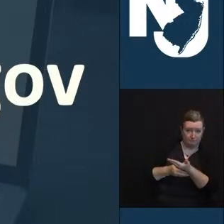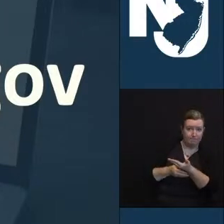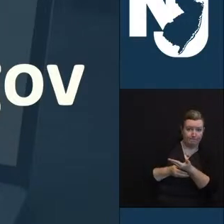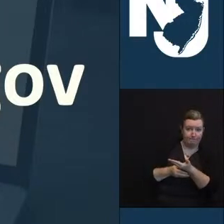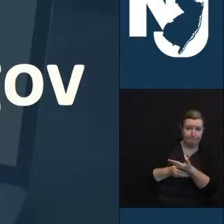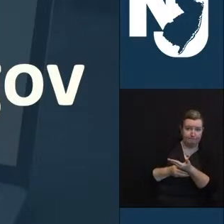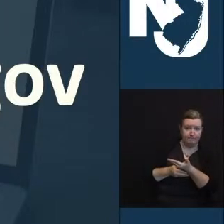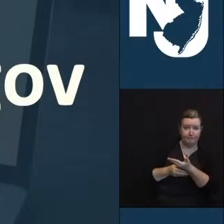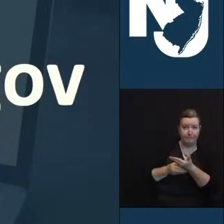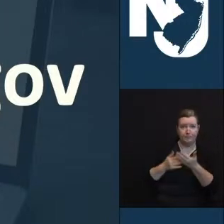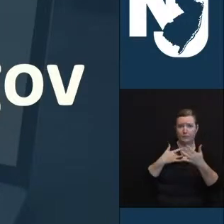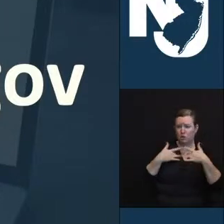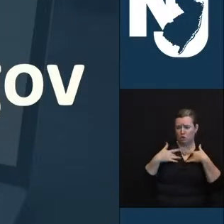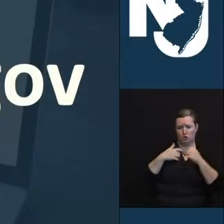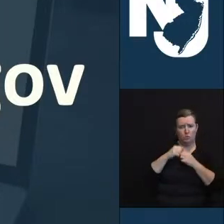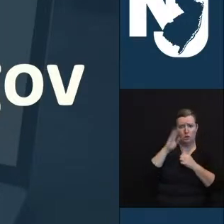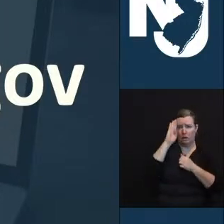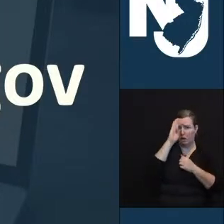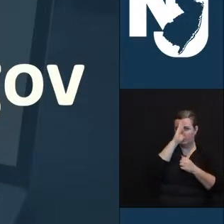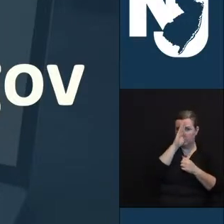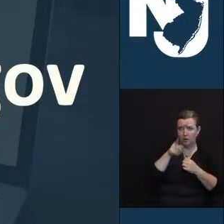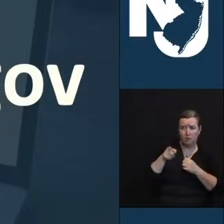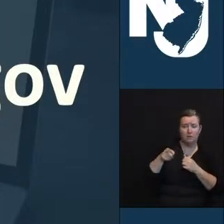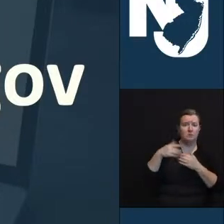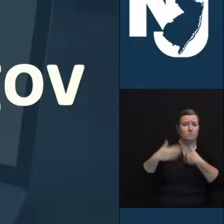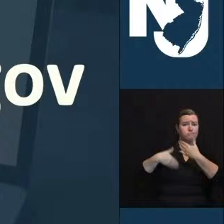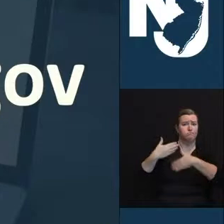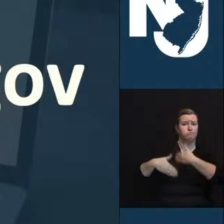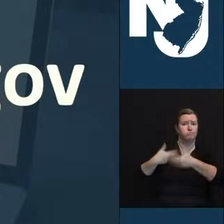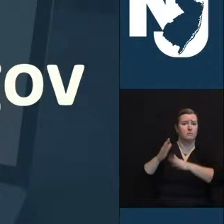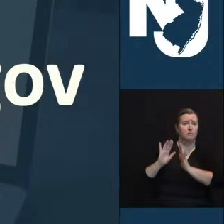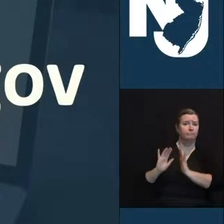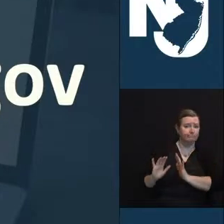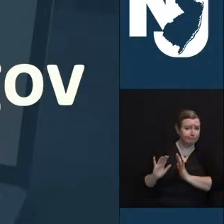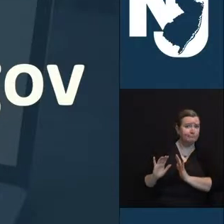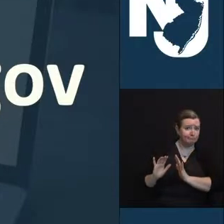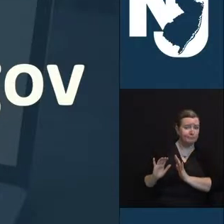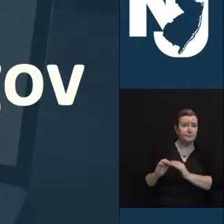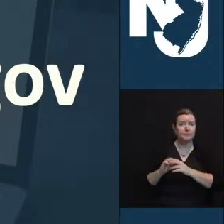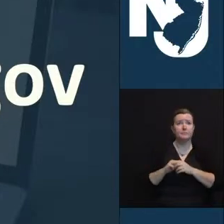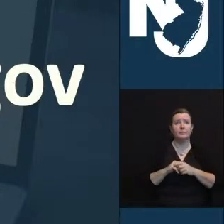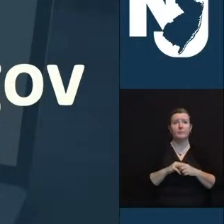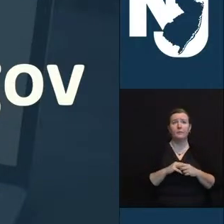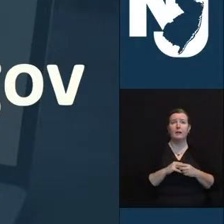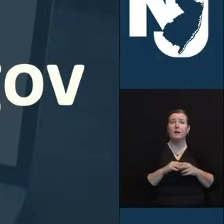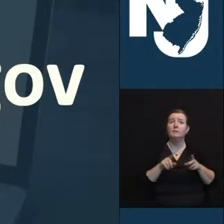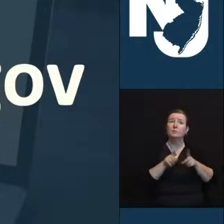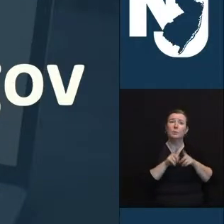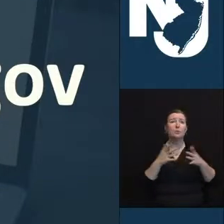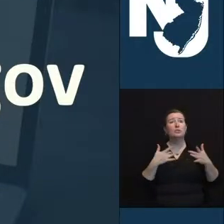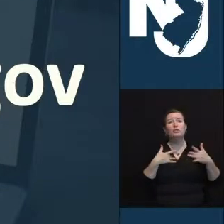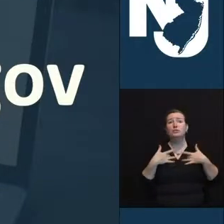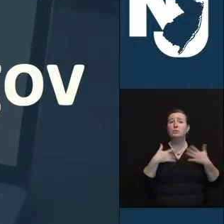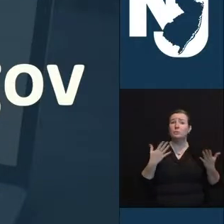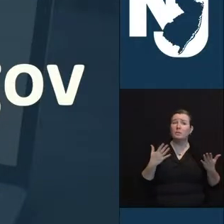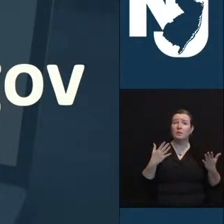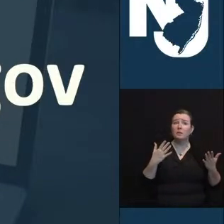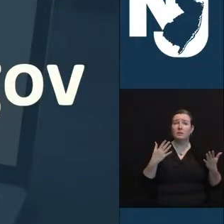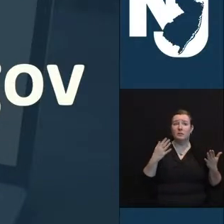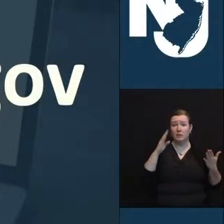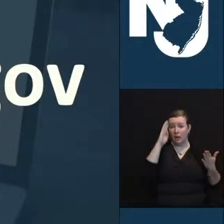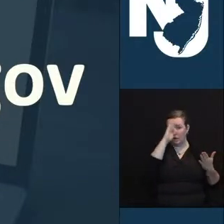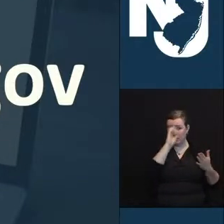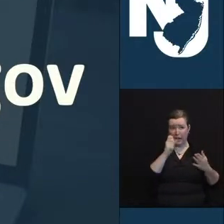take as a state. The metrics in our hospitals and their ability, by the way, to ensure treatment for those who need it are the